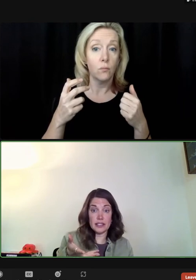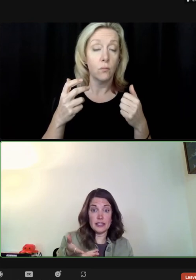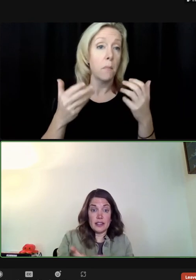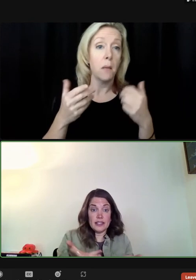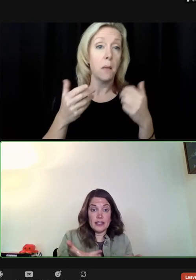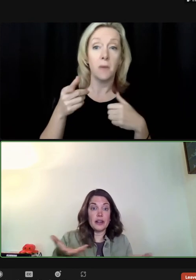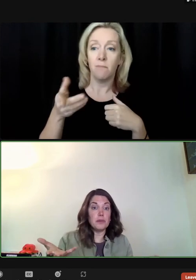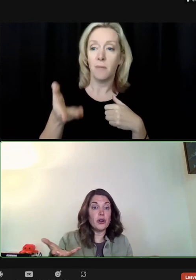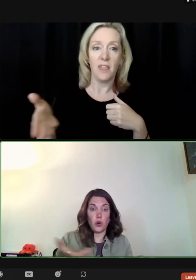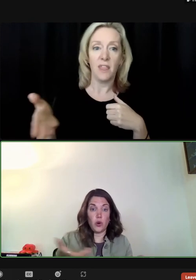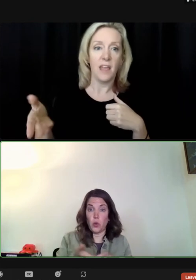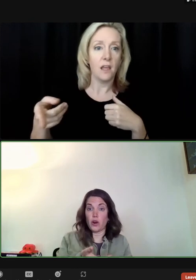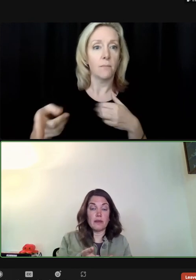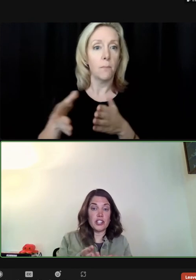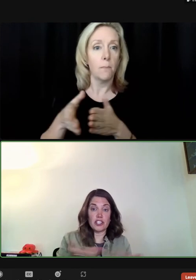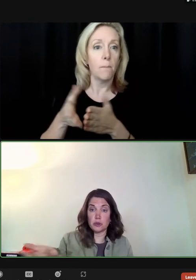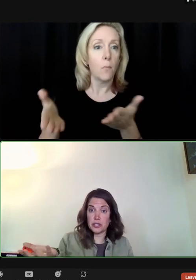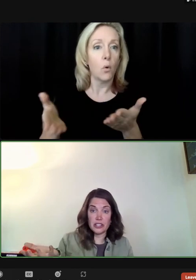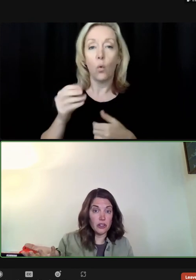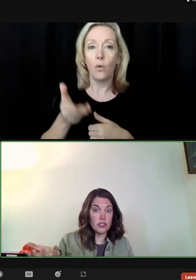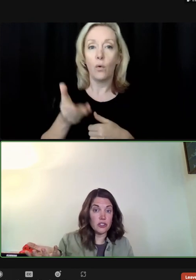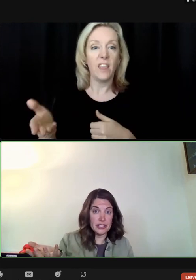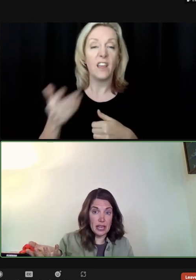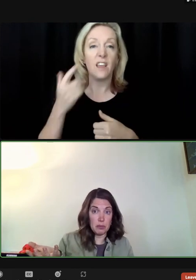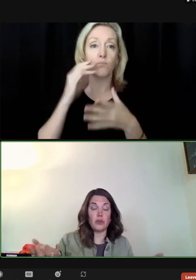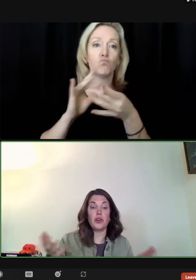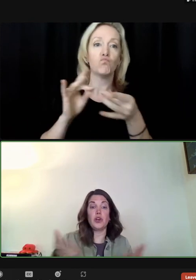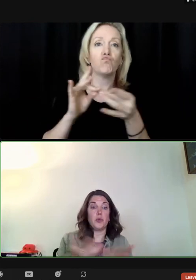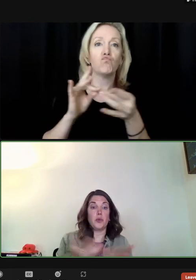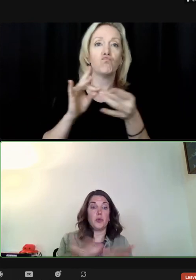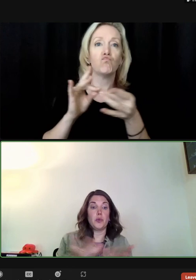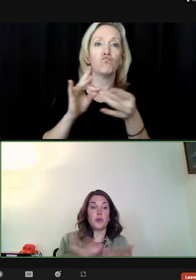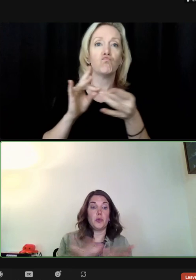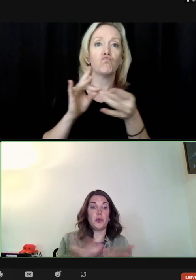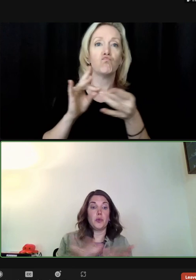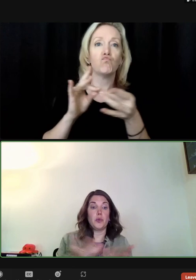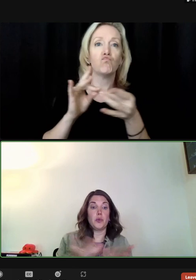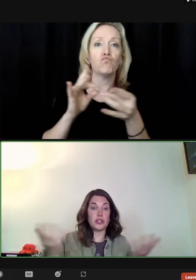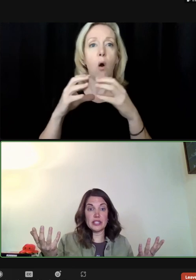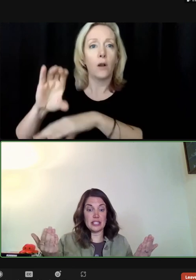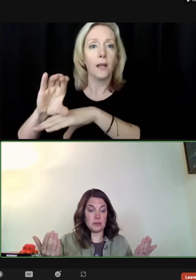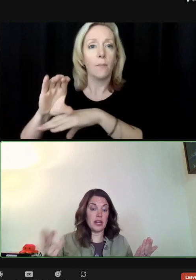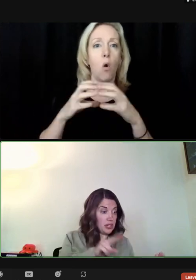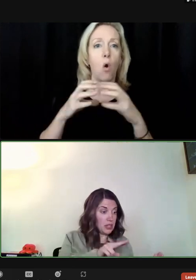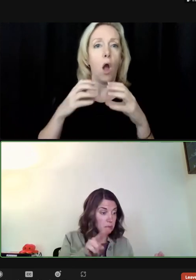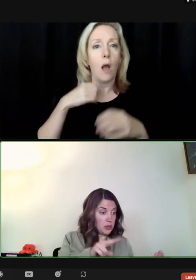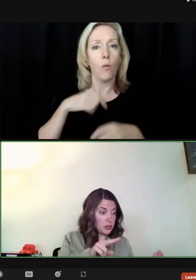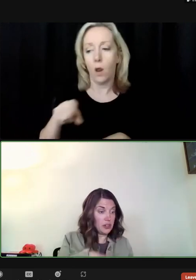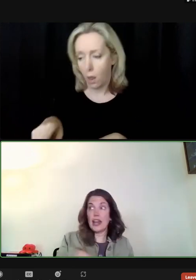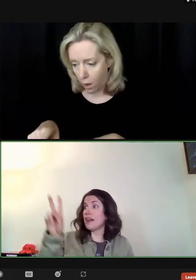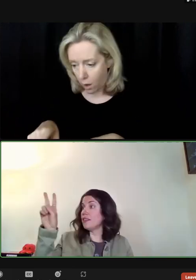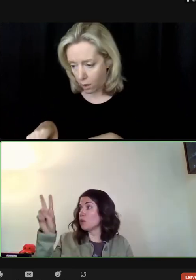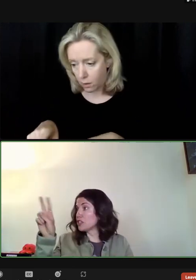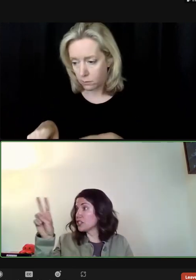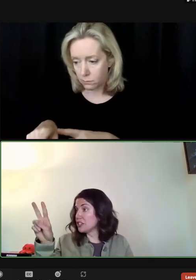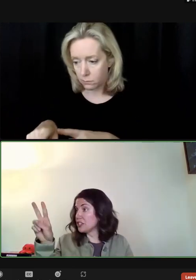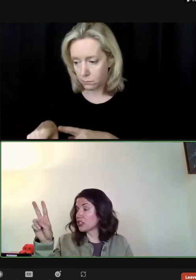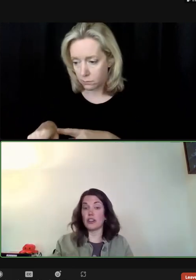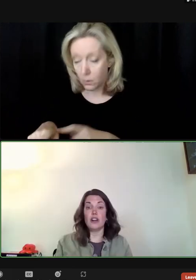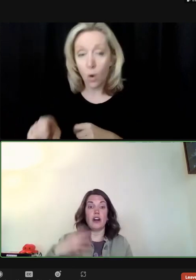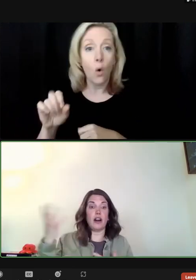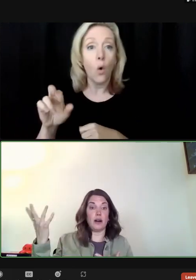say, content in a book or objects or materials on a table. We do literacy activities. Sometimes it's reading a book and